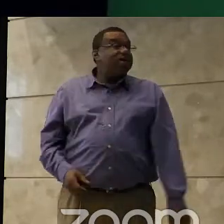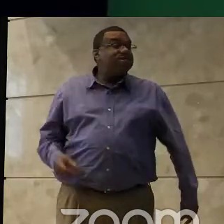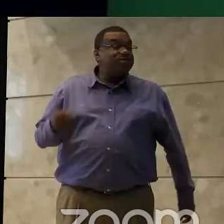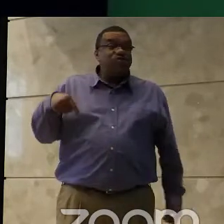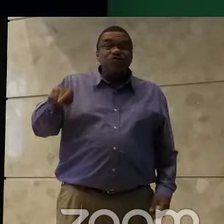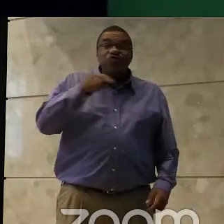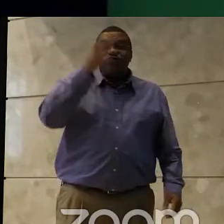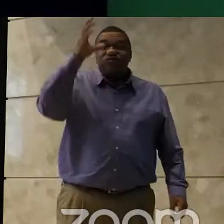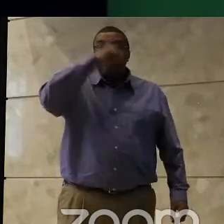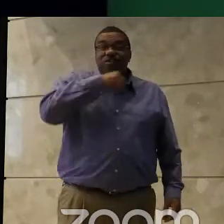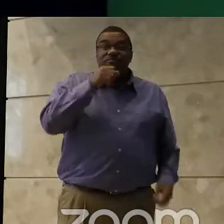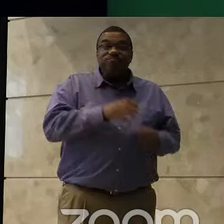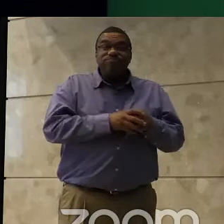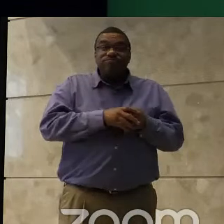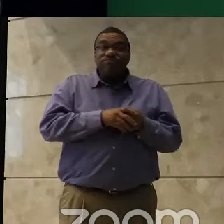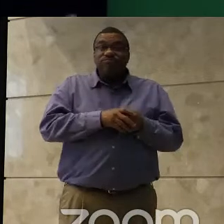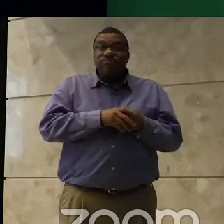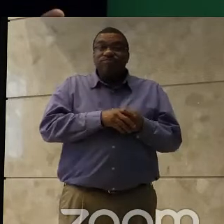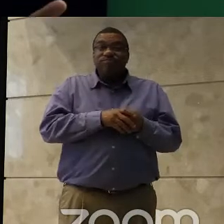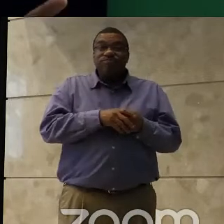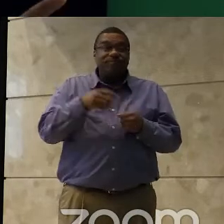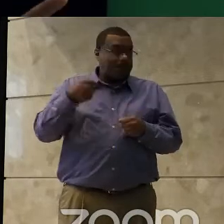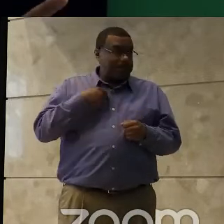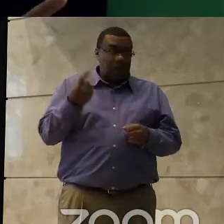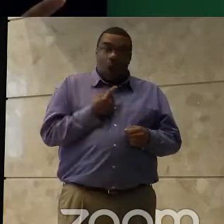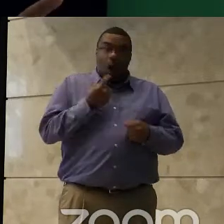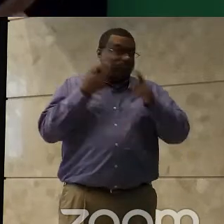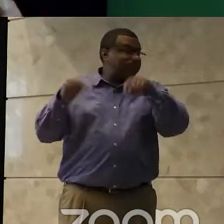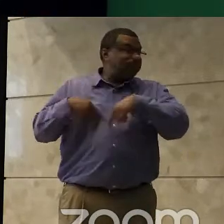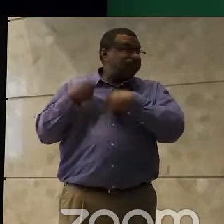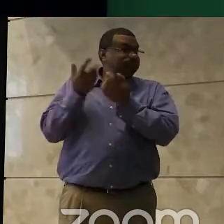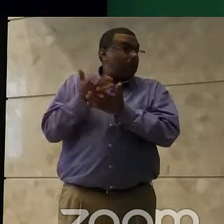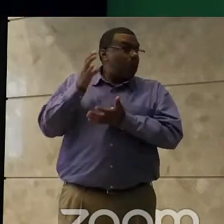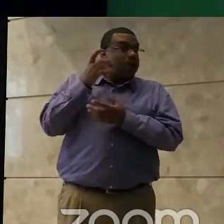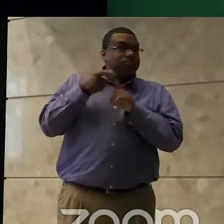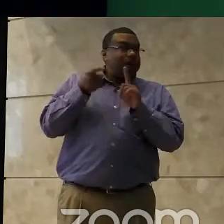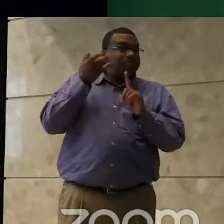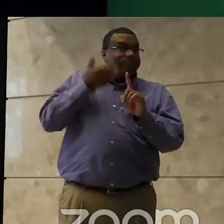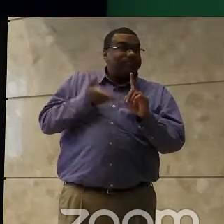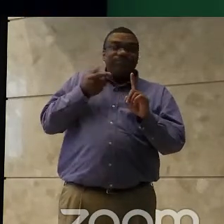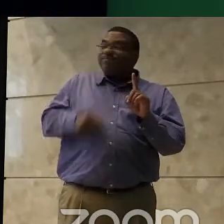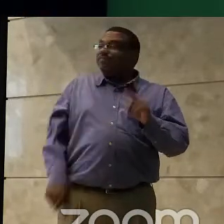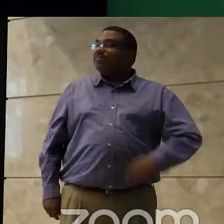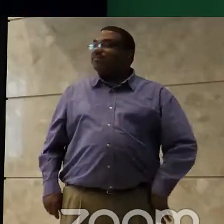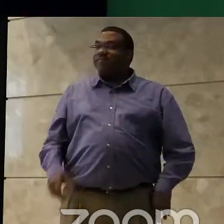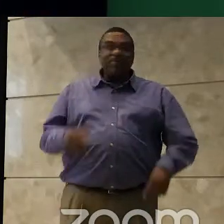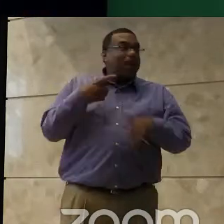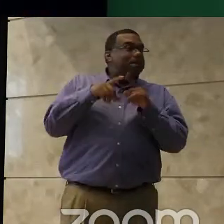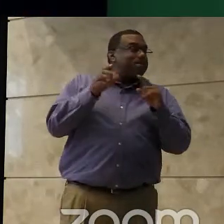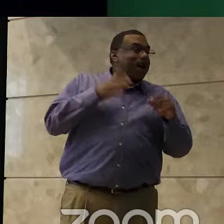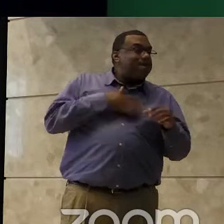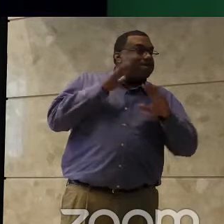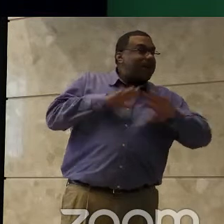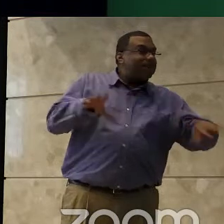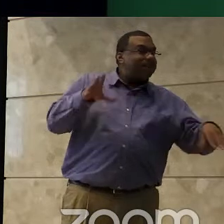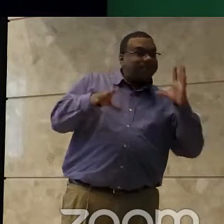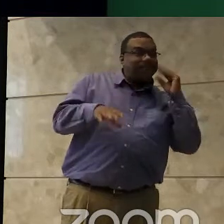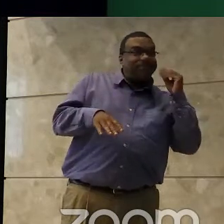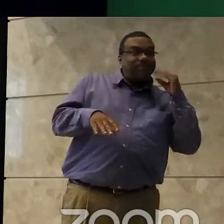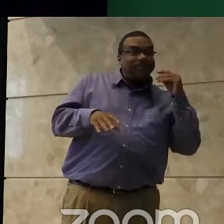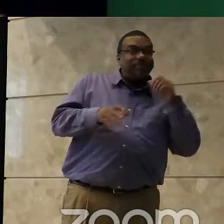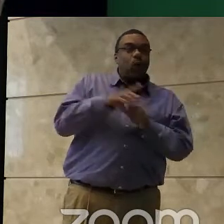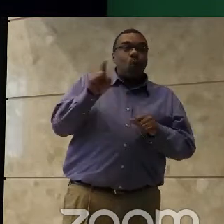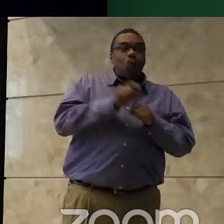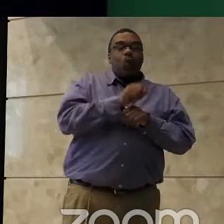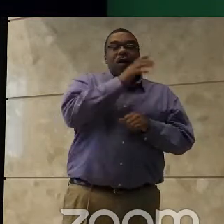assume that I've always been wealthy. He said, it was my childhood experience in rural